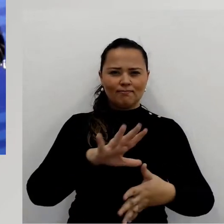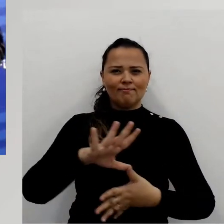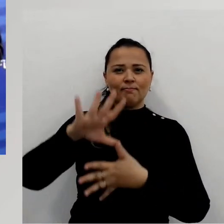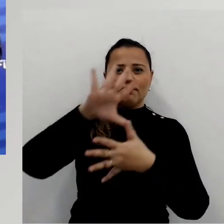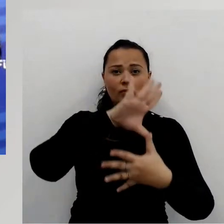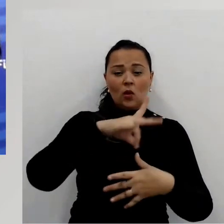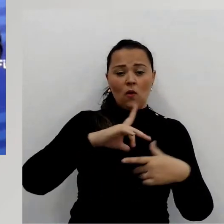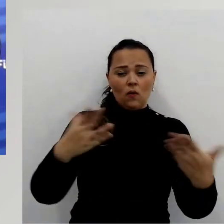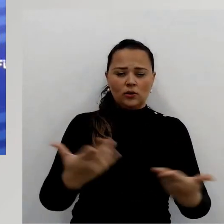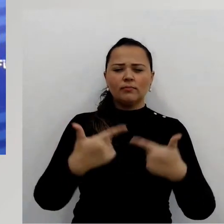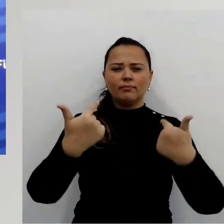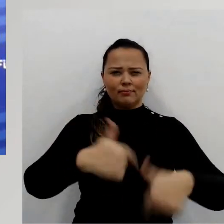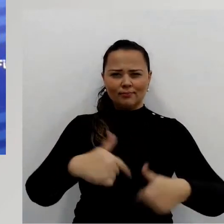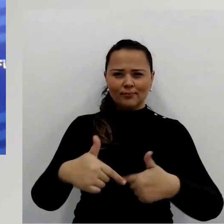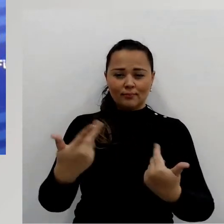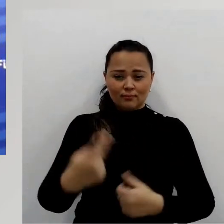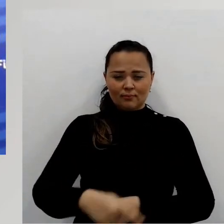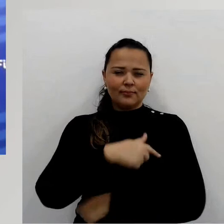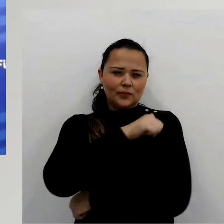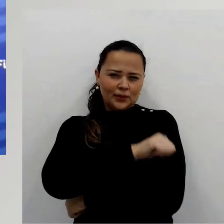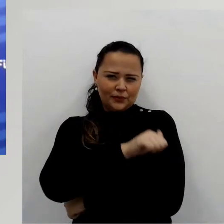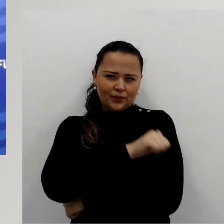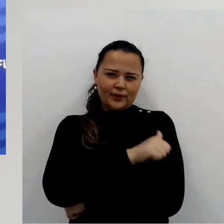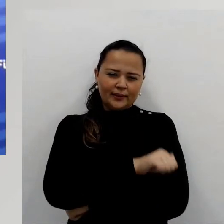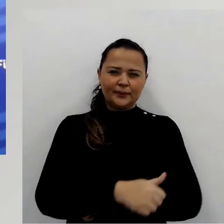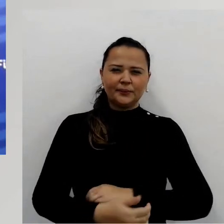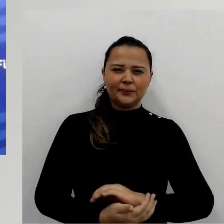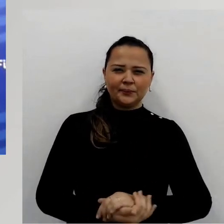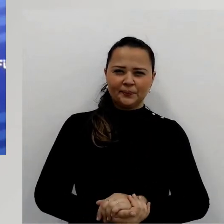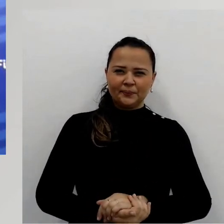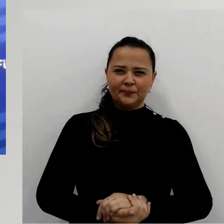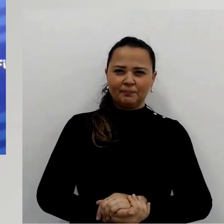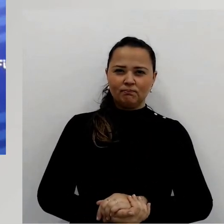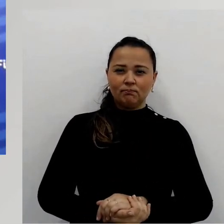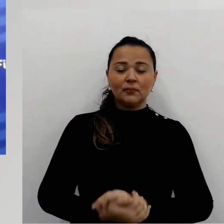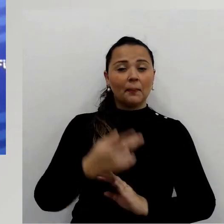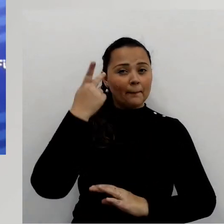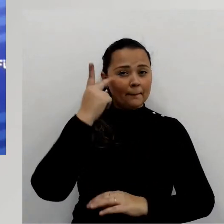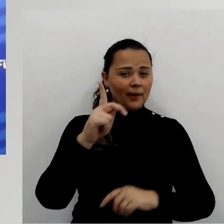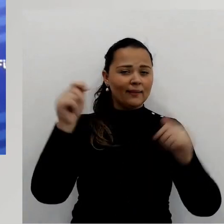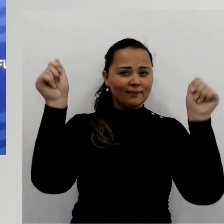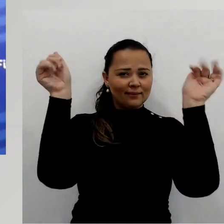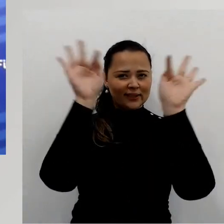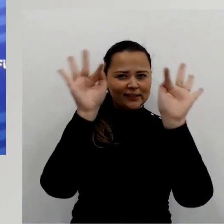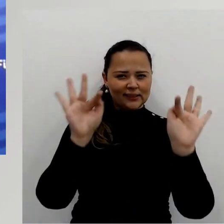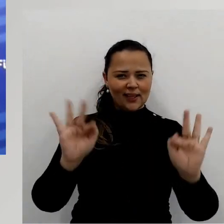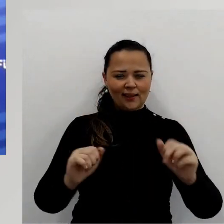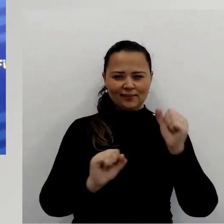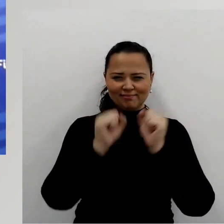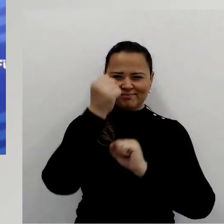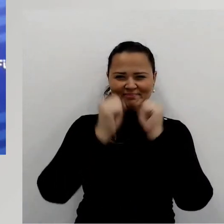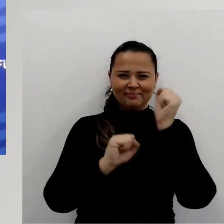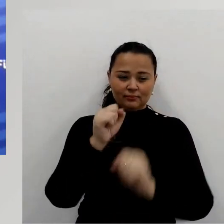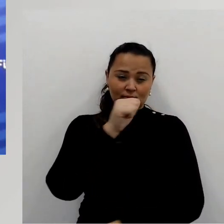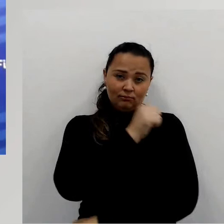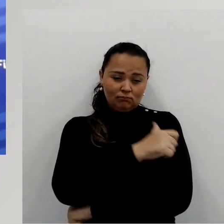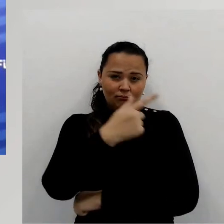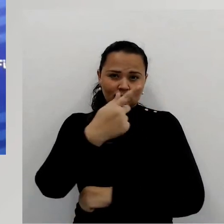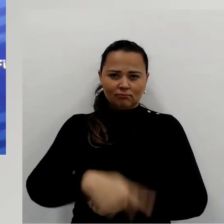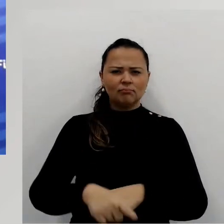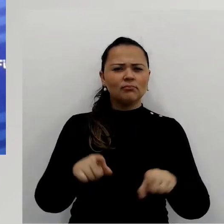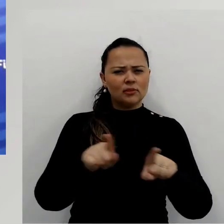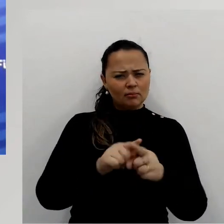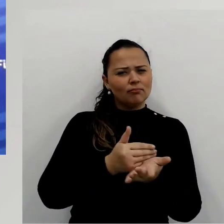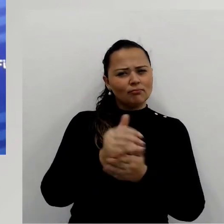ABIGRAF and works with ABIGRAF in the state of Rio de Janeiro. And for our happiness, he started